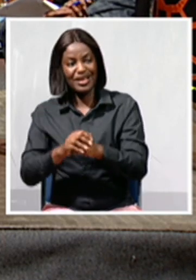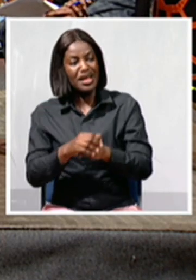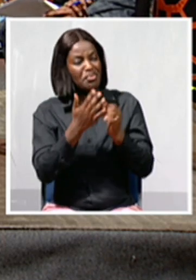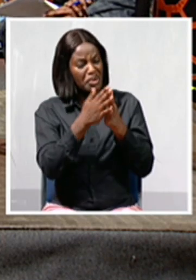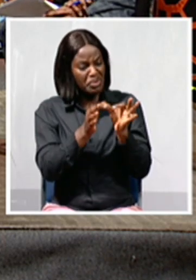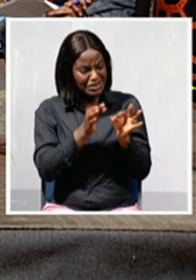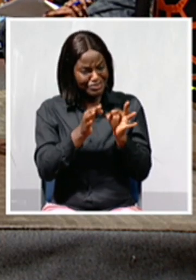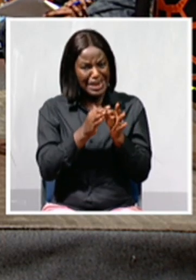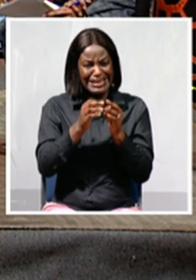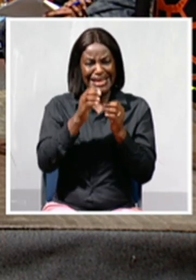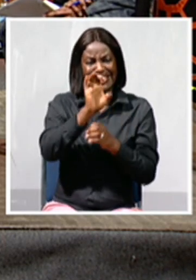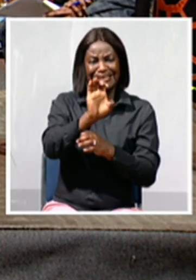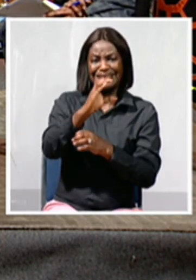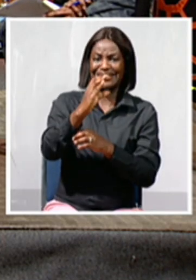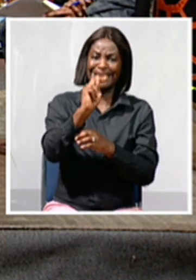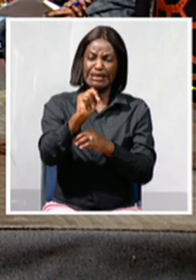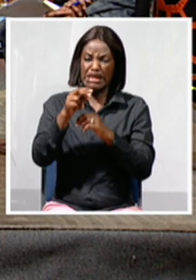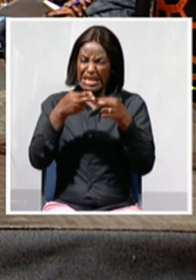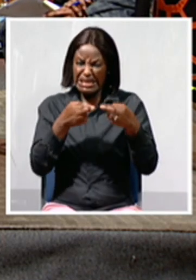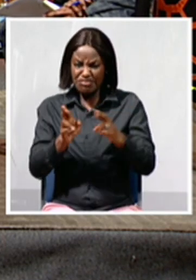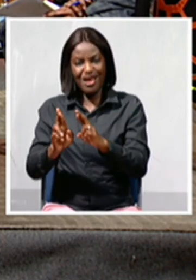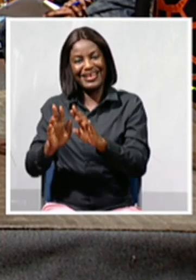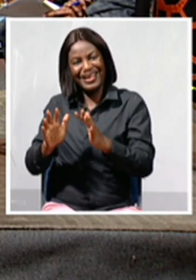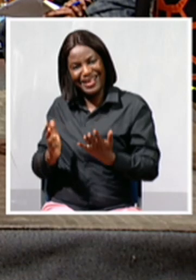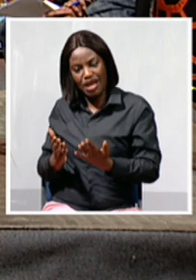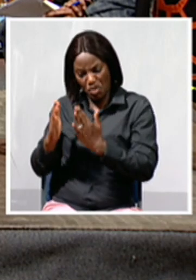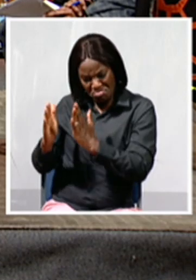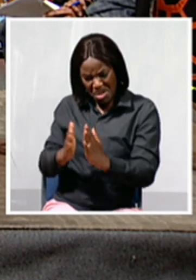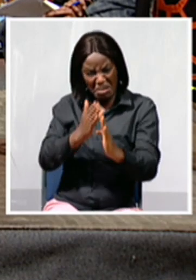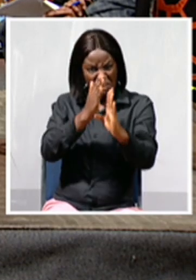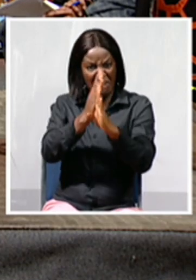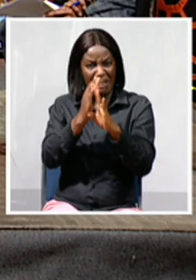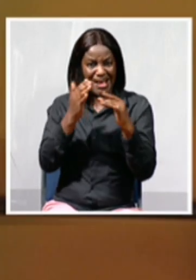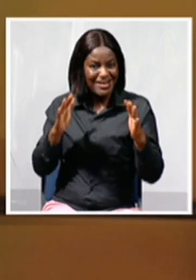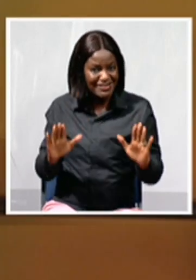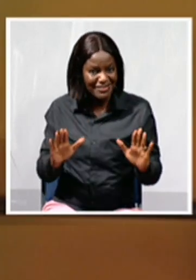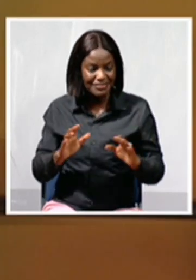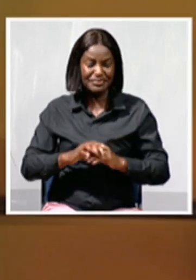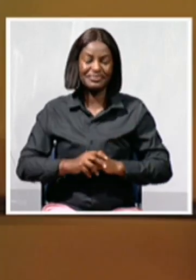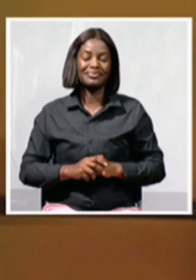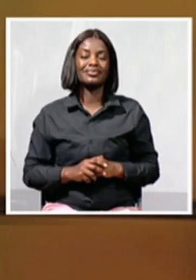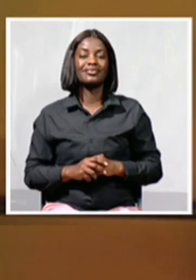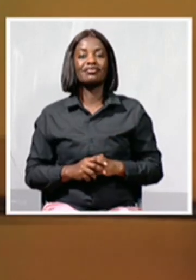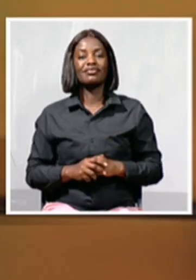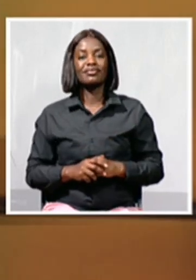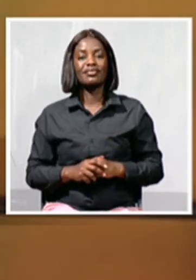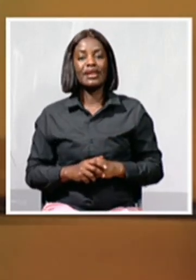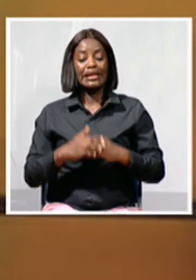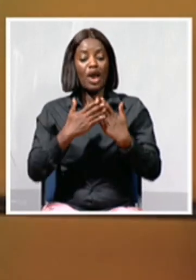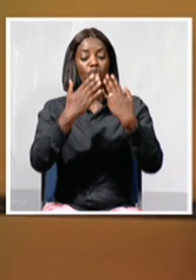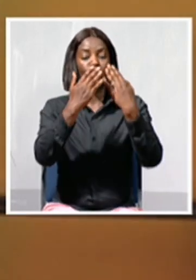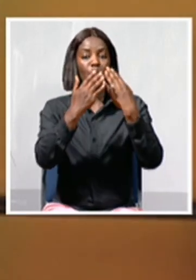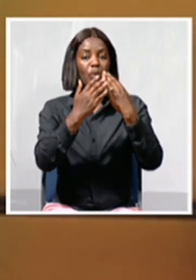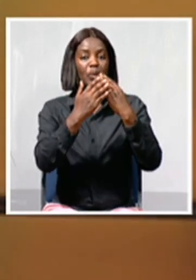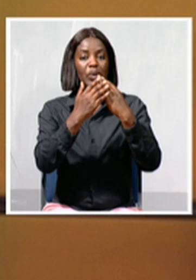ECN. Well, thank you, Denver. You know, as a commission, we launched the electoral calendar on the